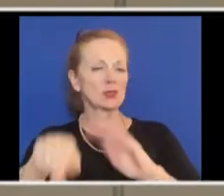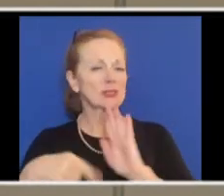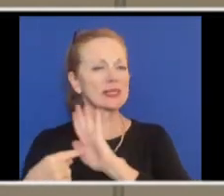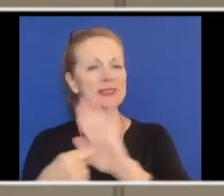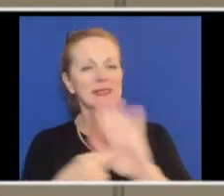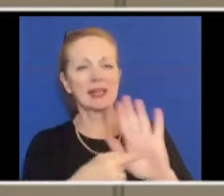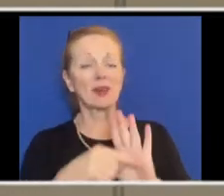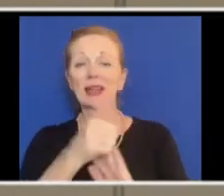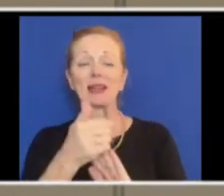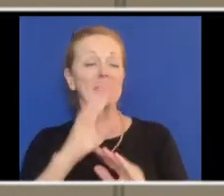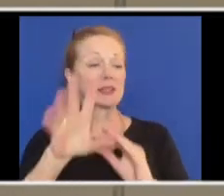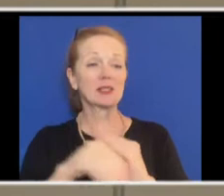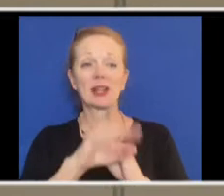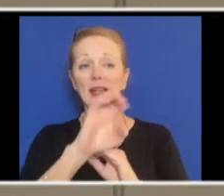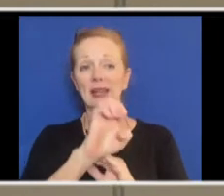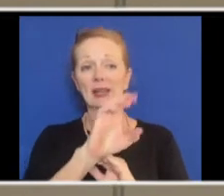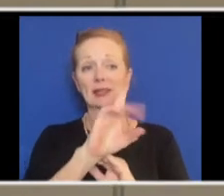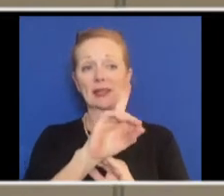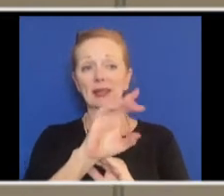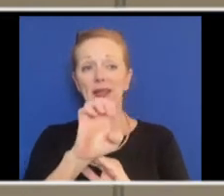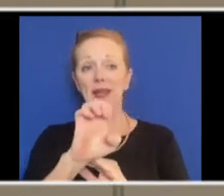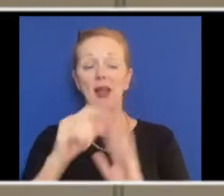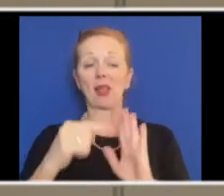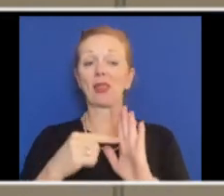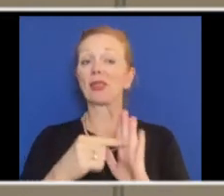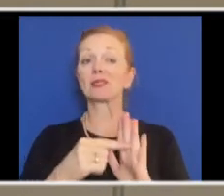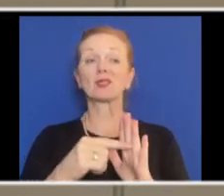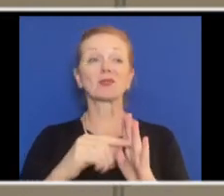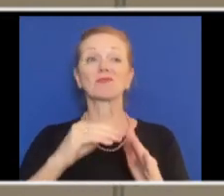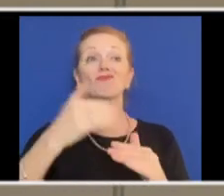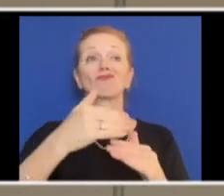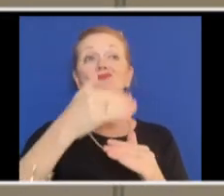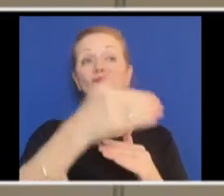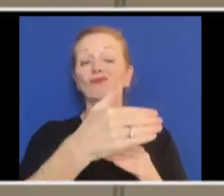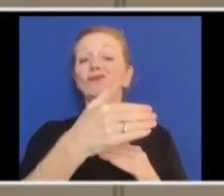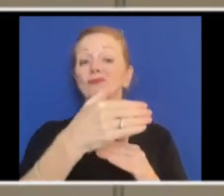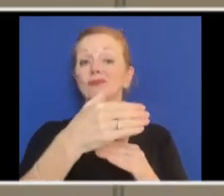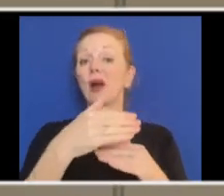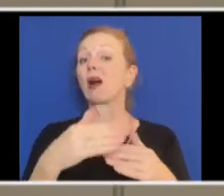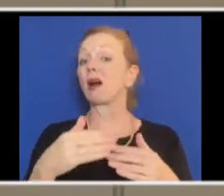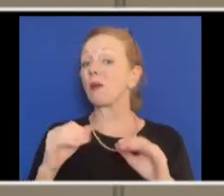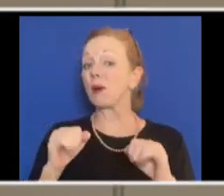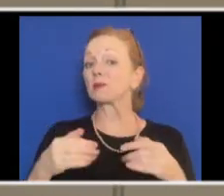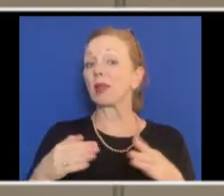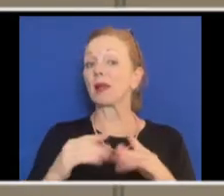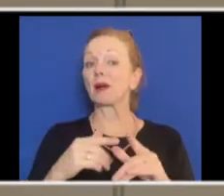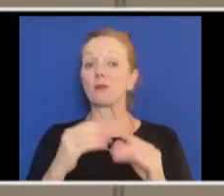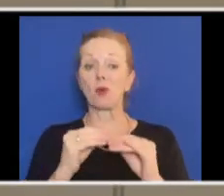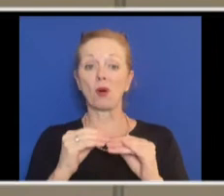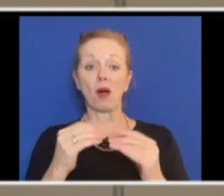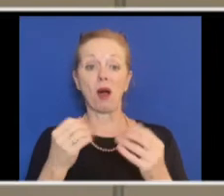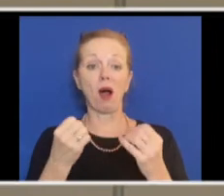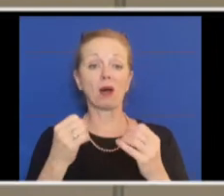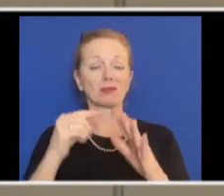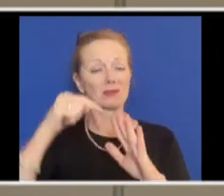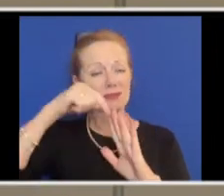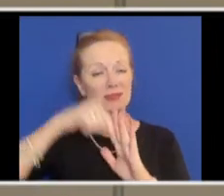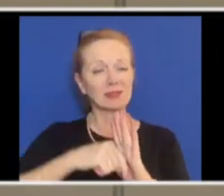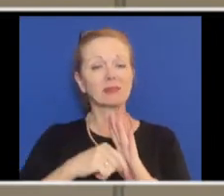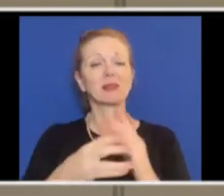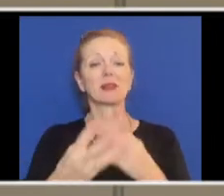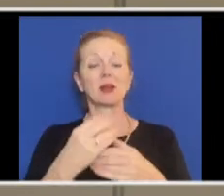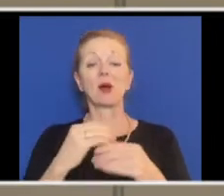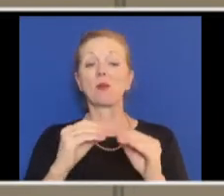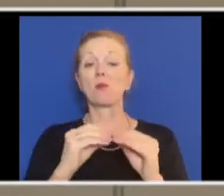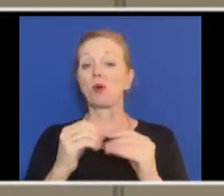ede's in this or adjacent blocks and likely allow for further Auto intense development allowing